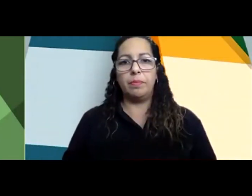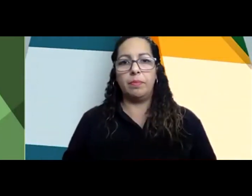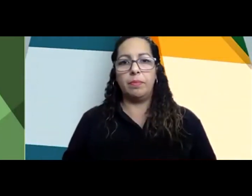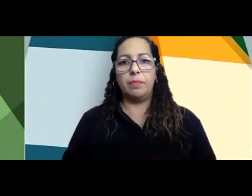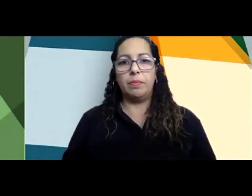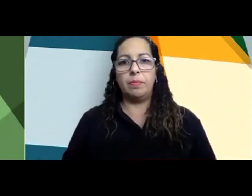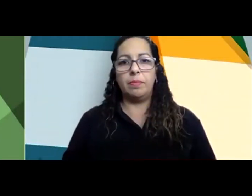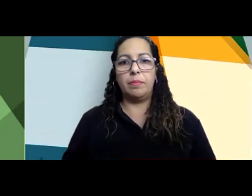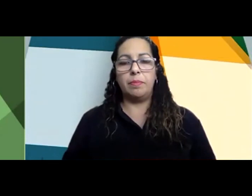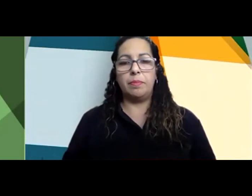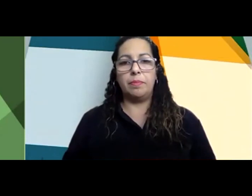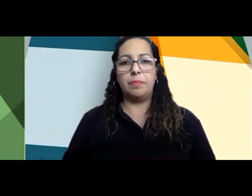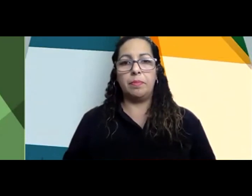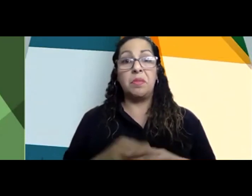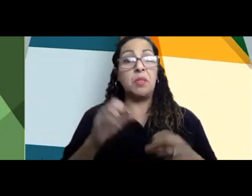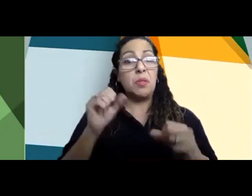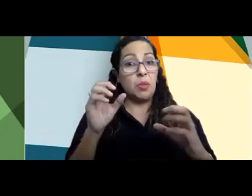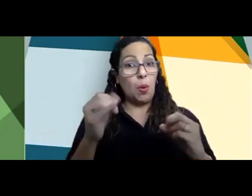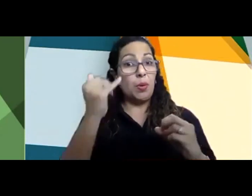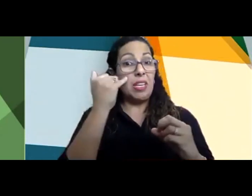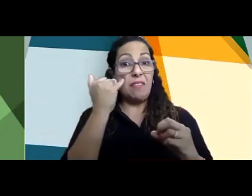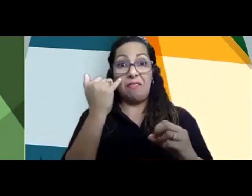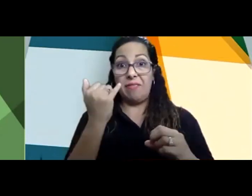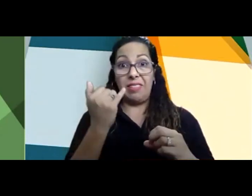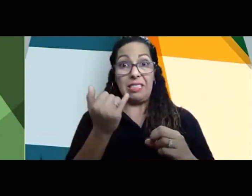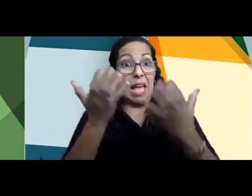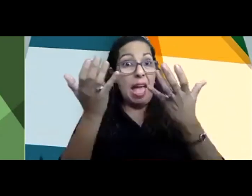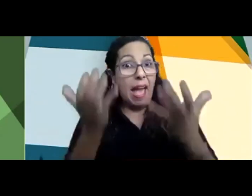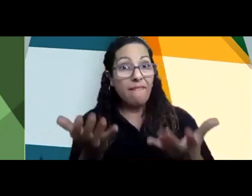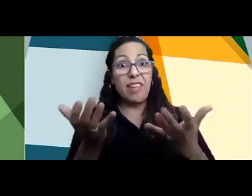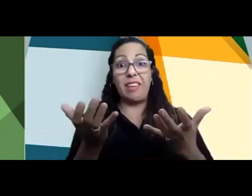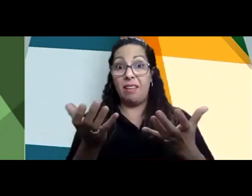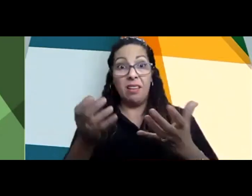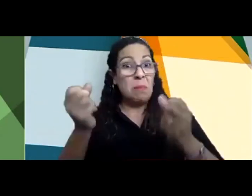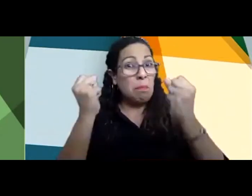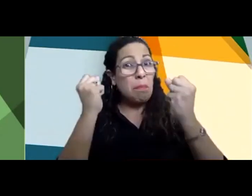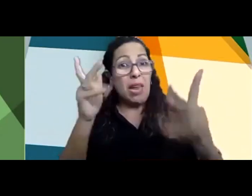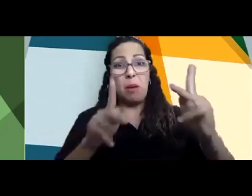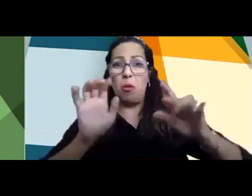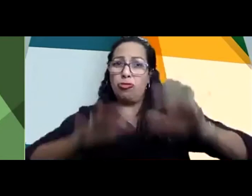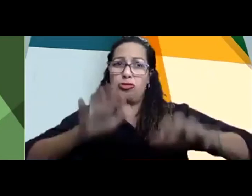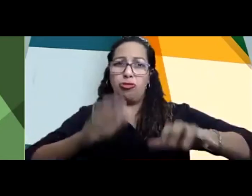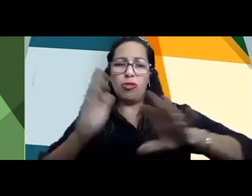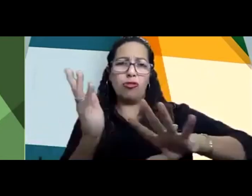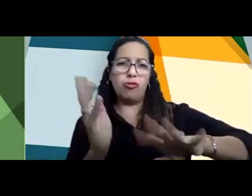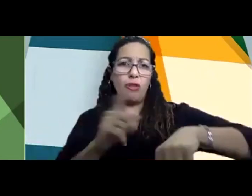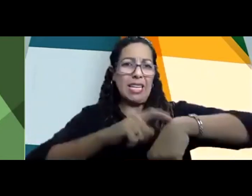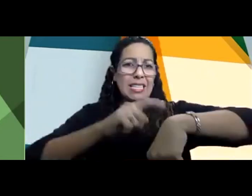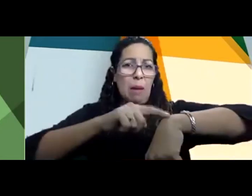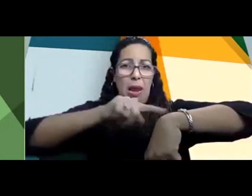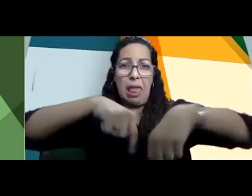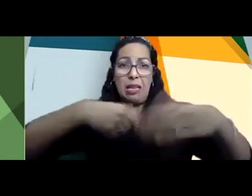Proposers bear the risk of website inaccessibility due to heavy usage in the final hours before